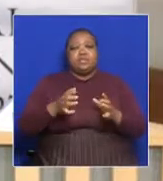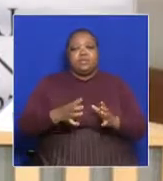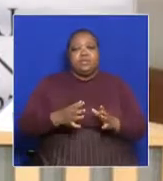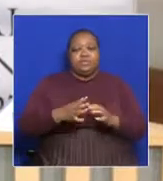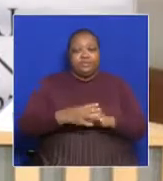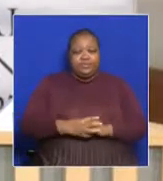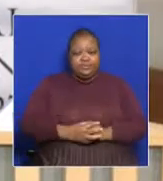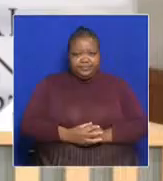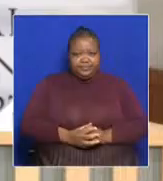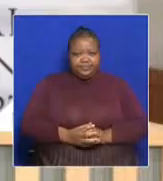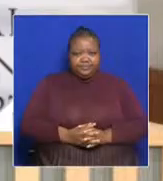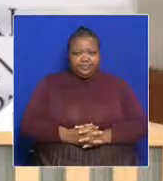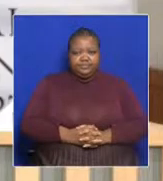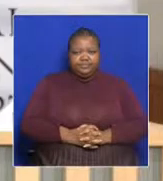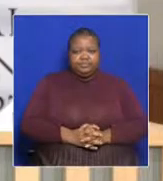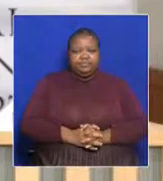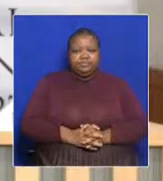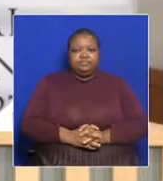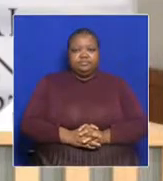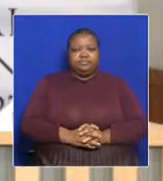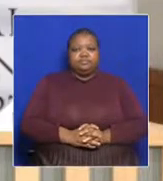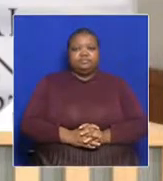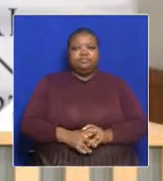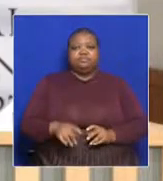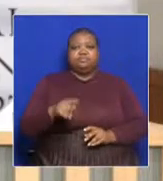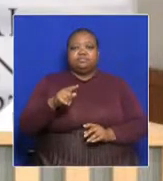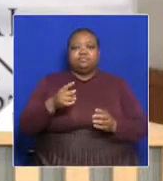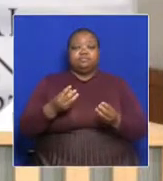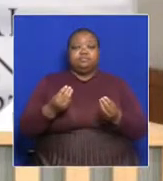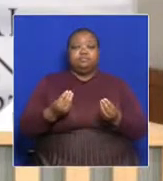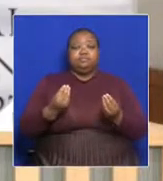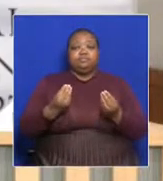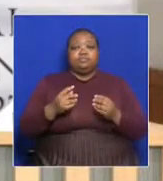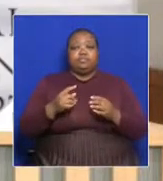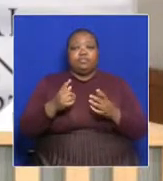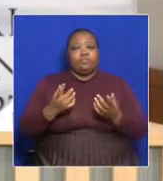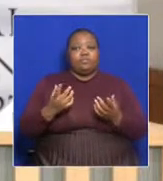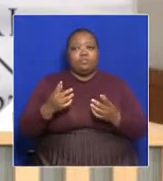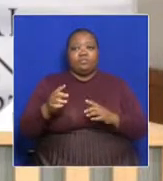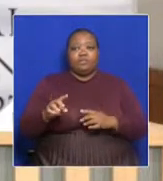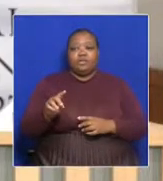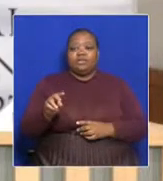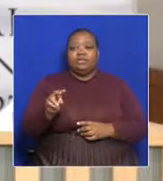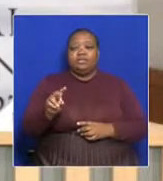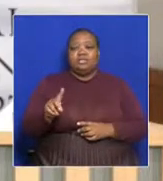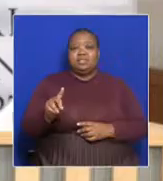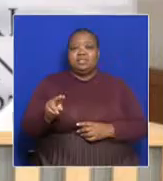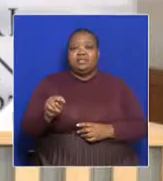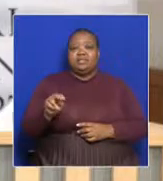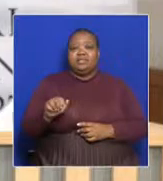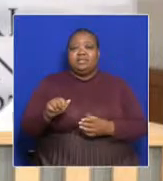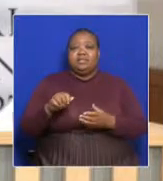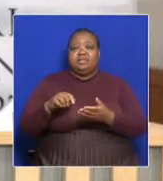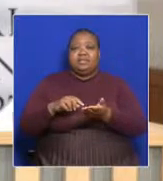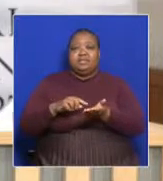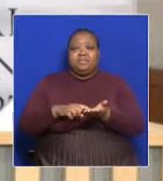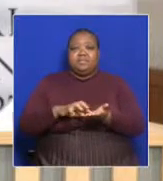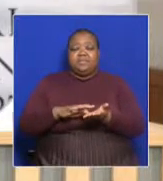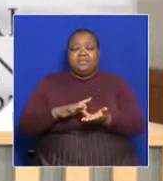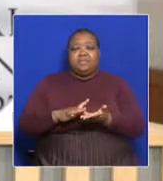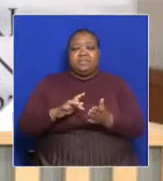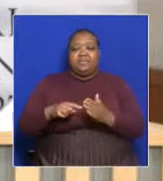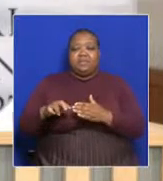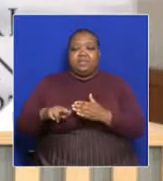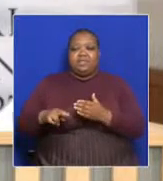And when you say you only get back, you never get results from DNA and fingerprints, what you mean